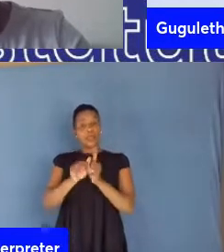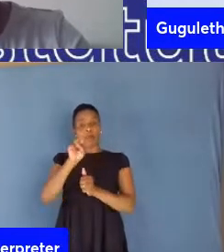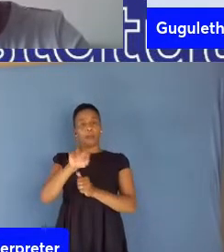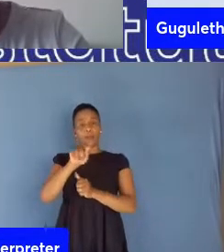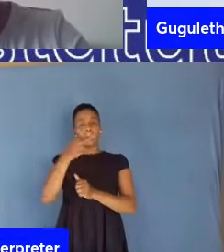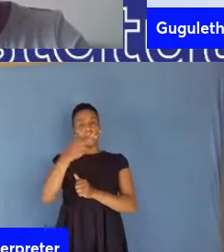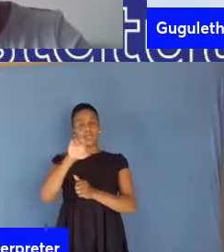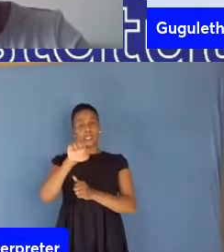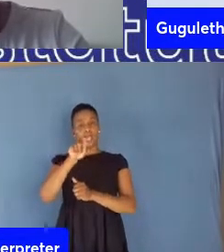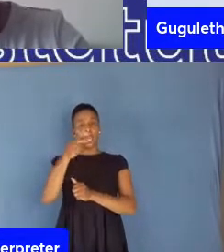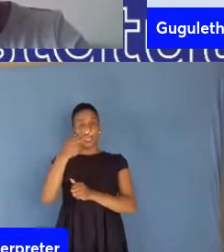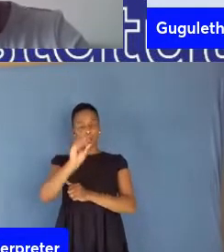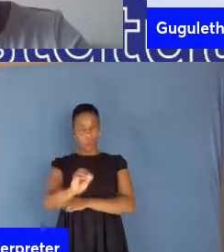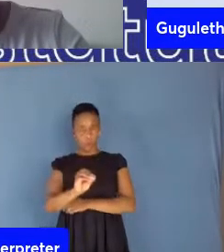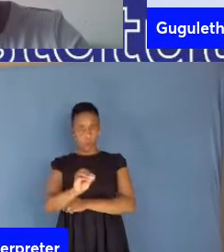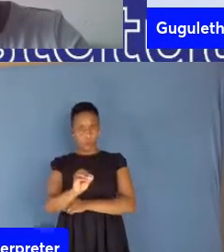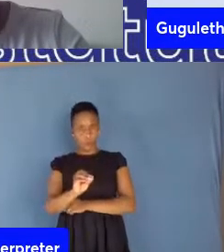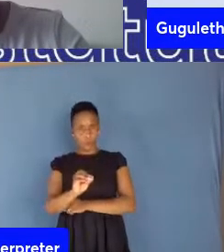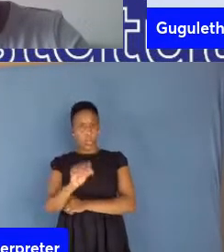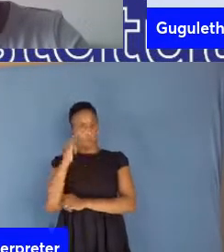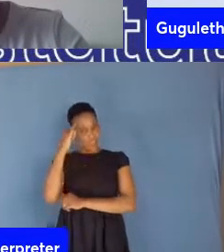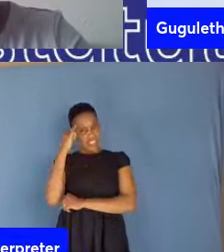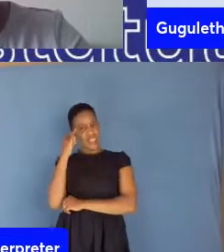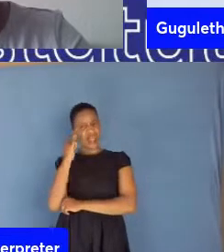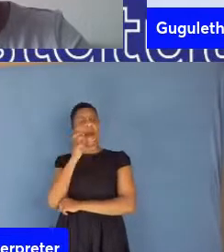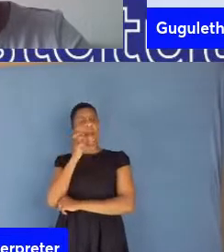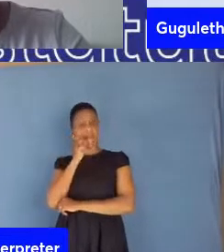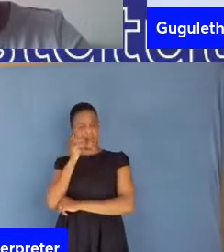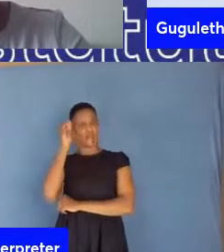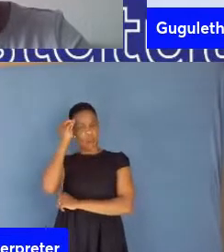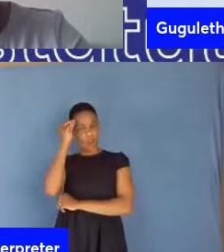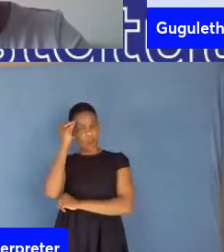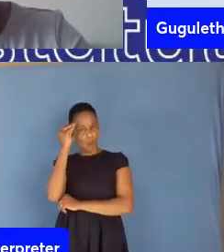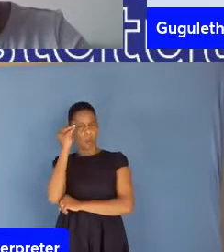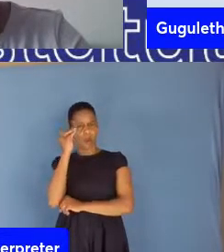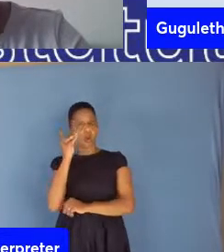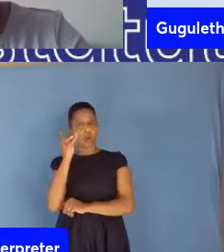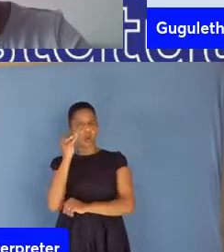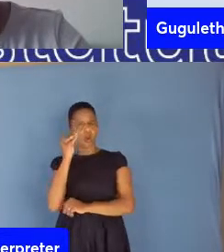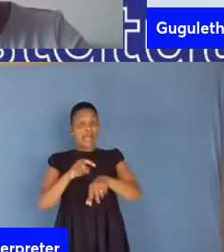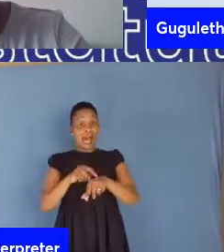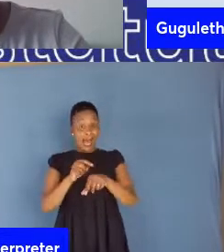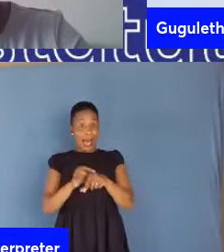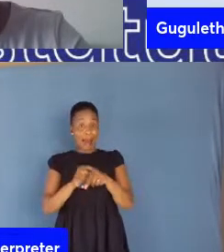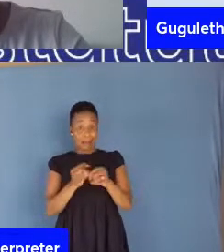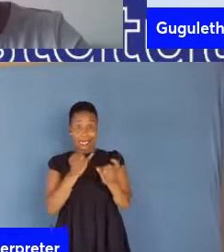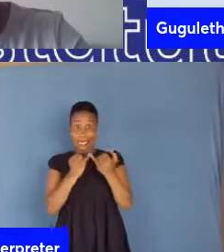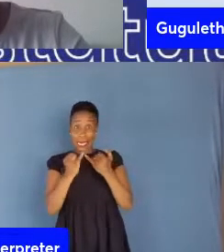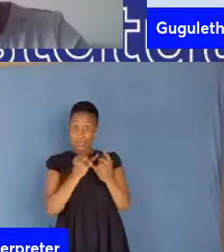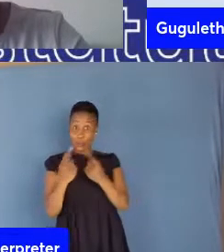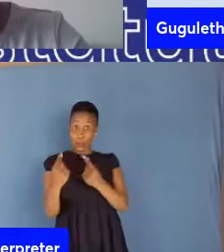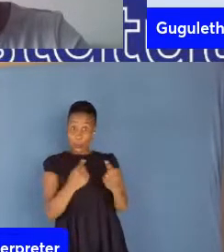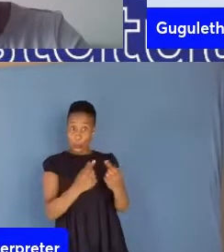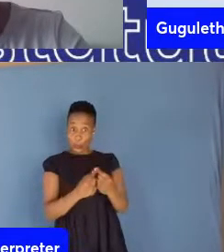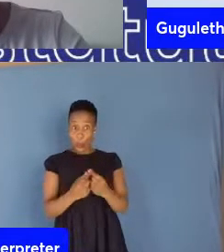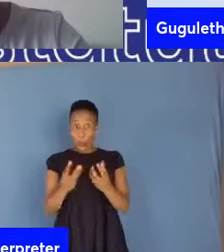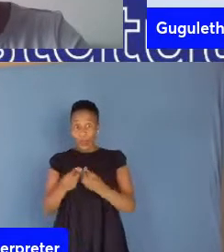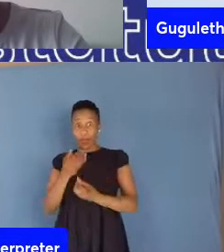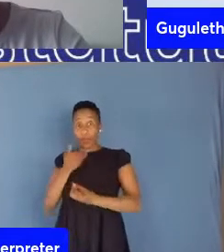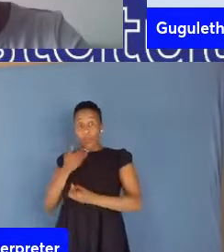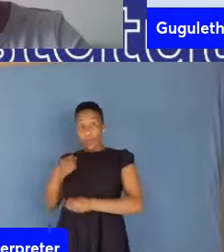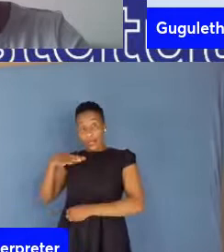think men know that having sex with a girl under the age of 16 years is